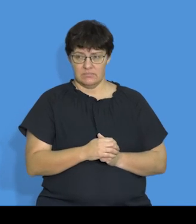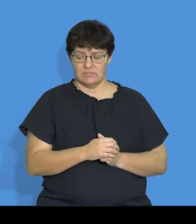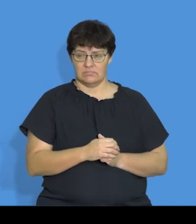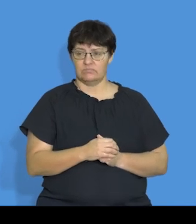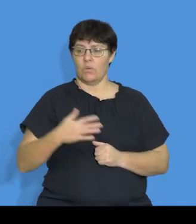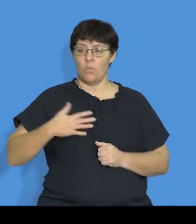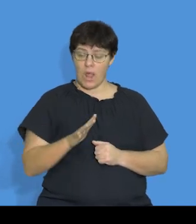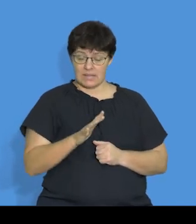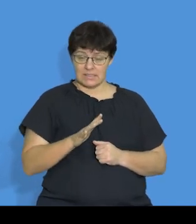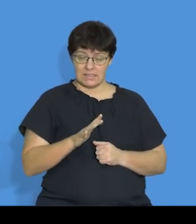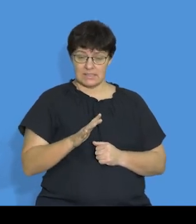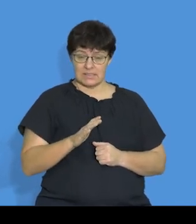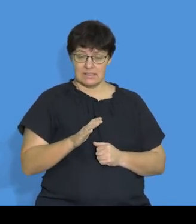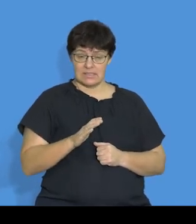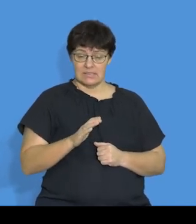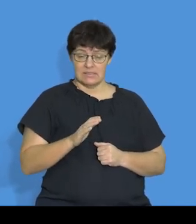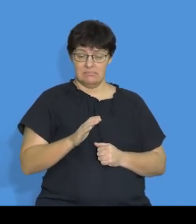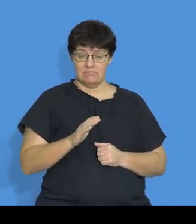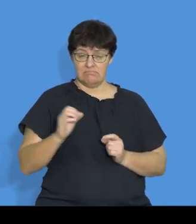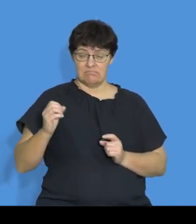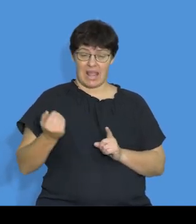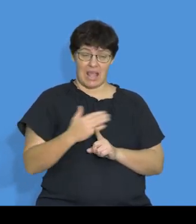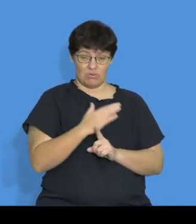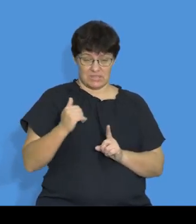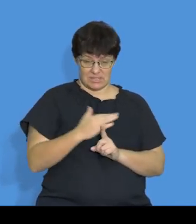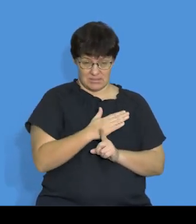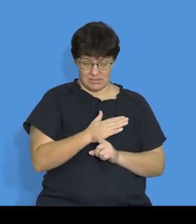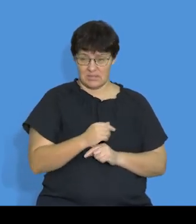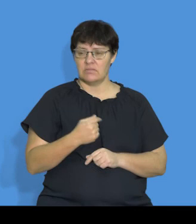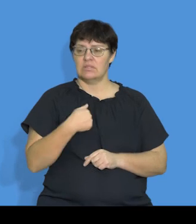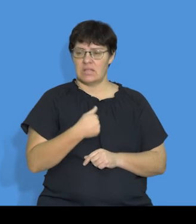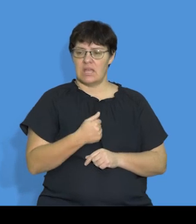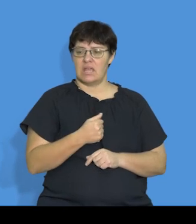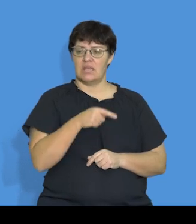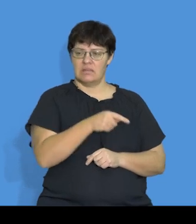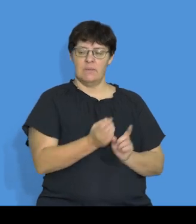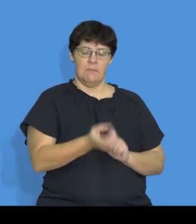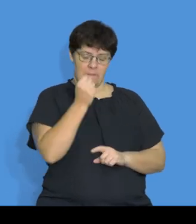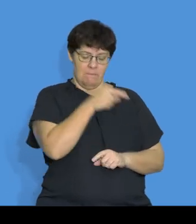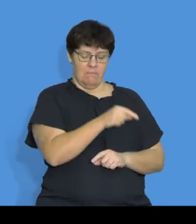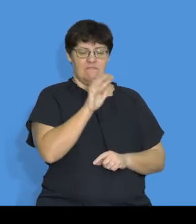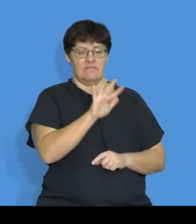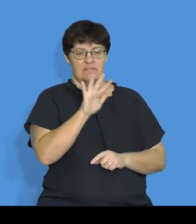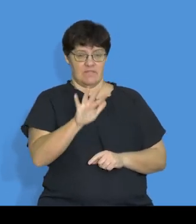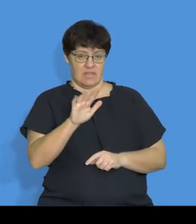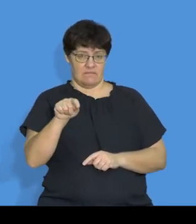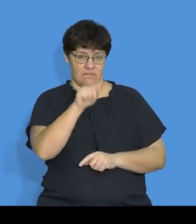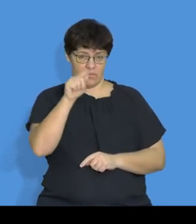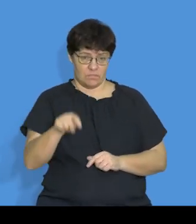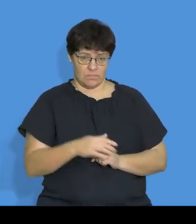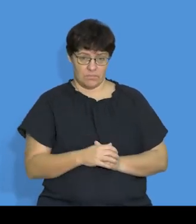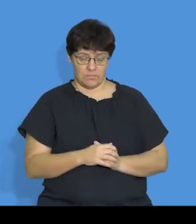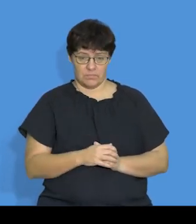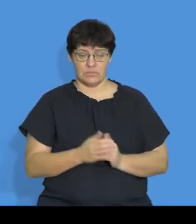current, we are saying this total resistance is 55 ohms. We've managed to obtain that, okay? So the